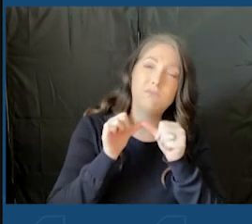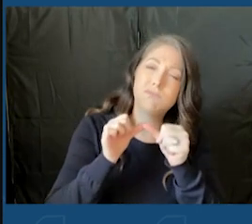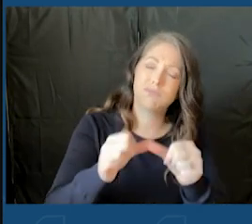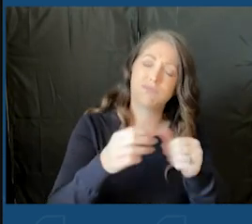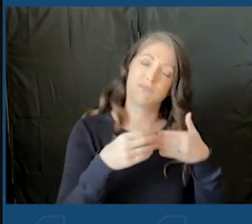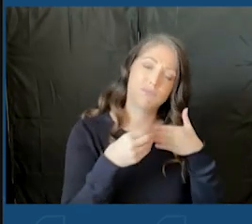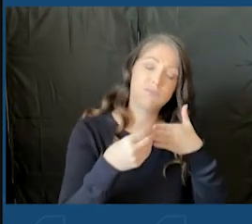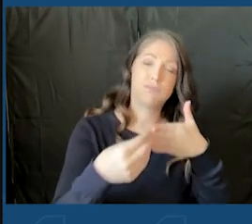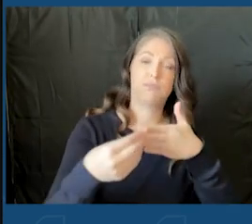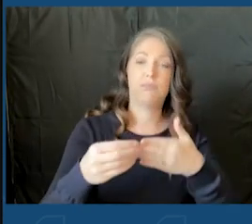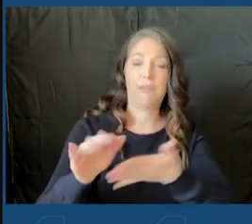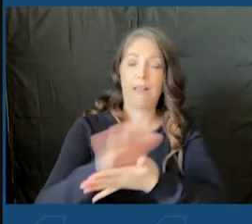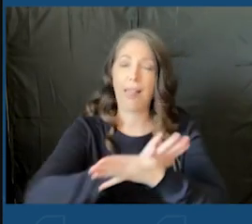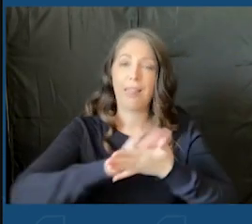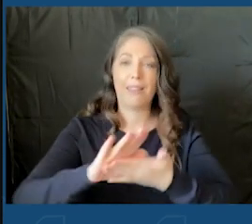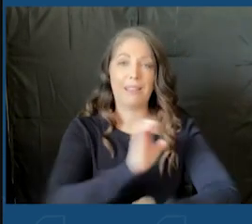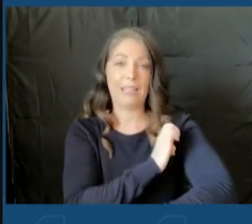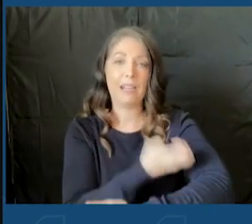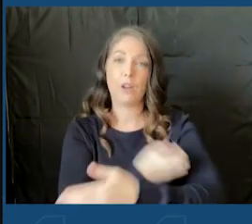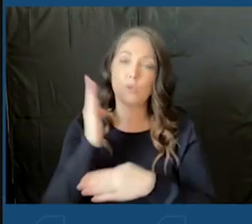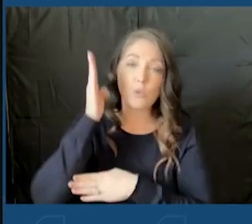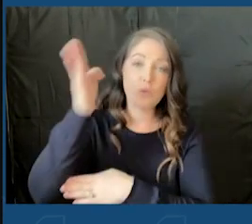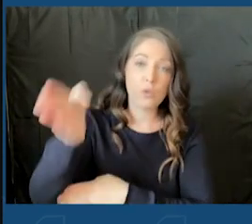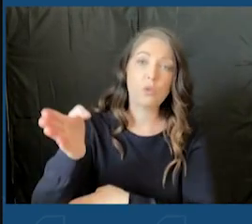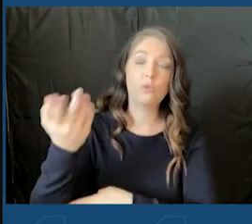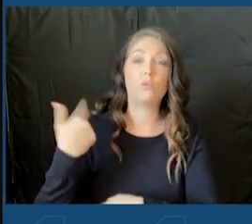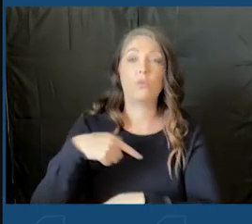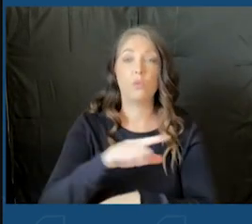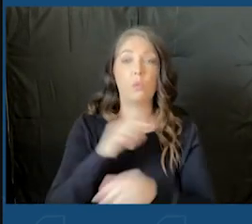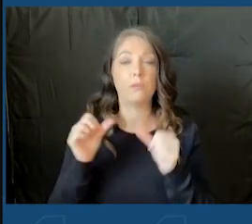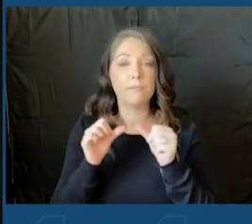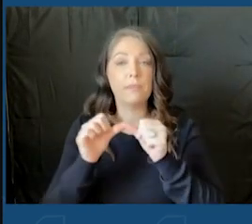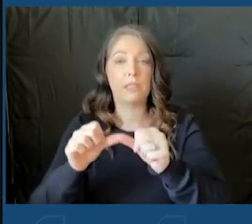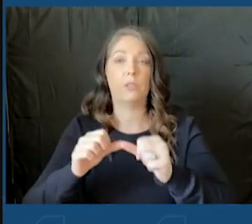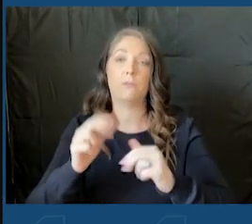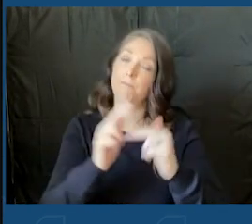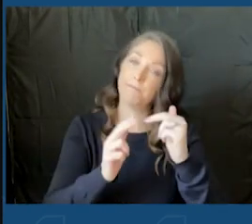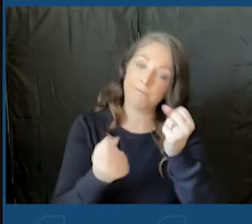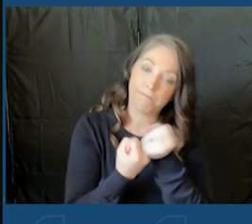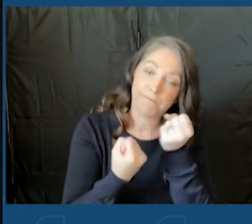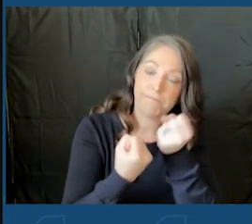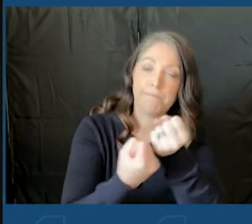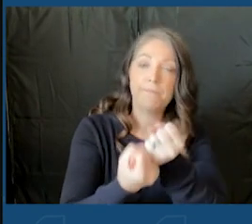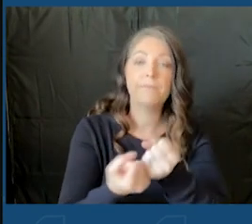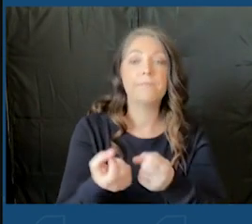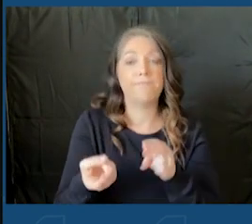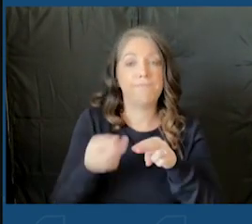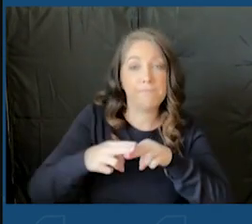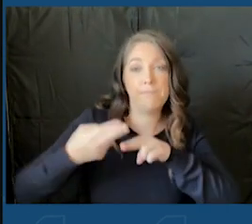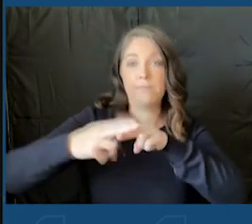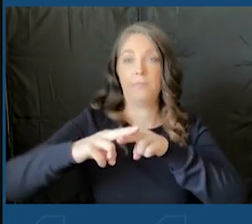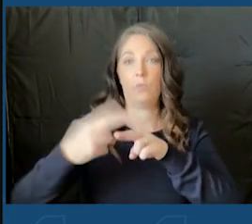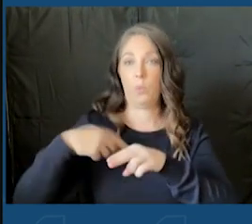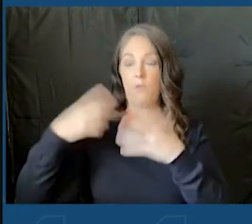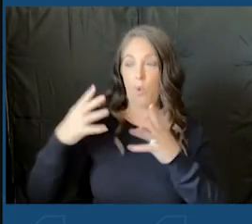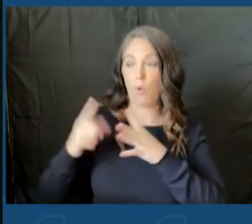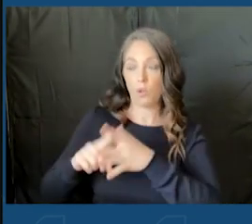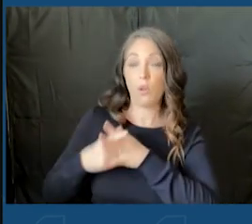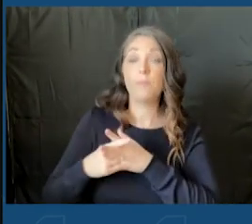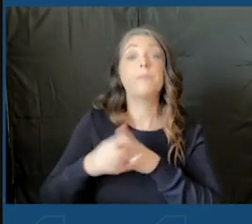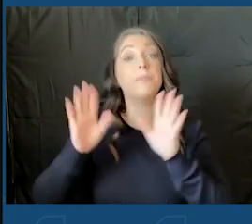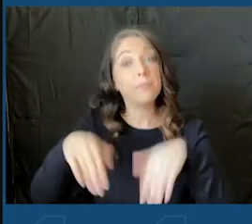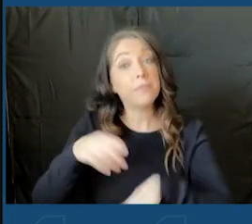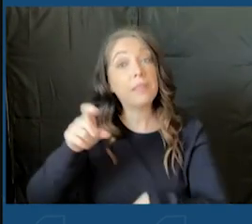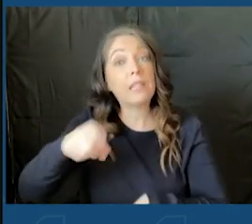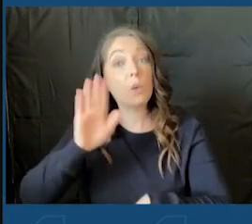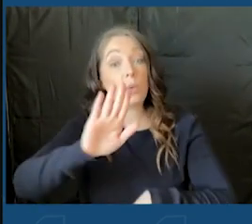energy future. We're also building on what we've already started. I need all of your support when we go forth this November with the